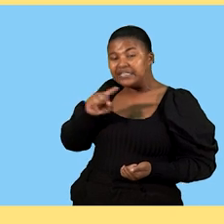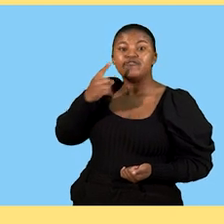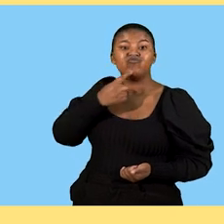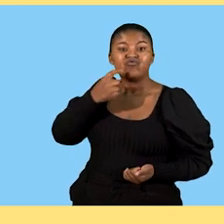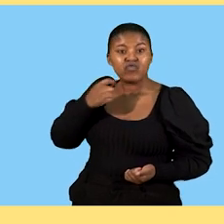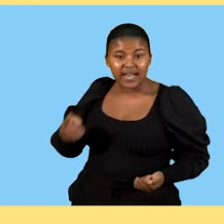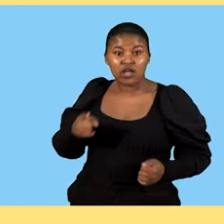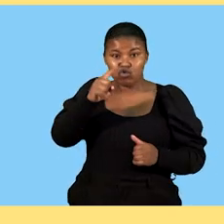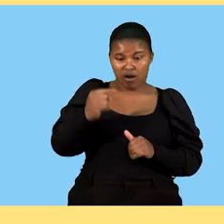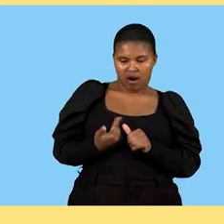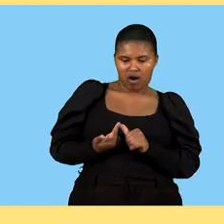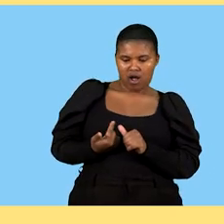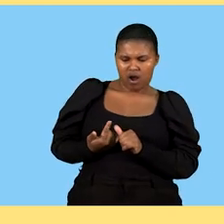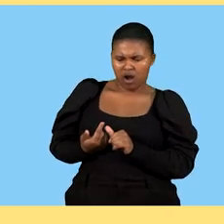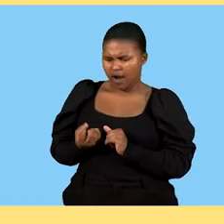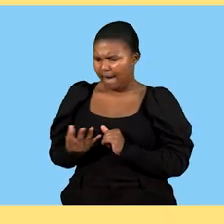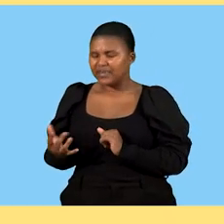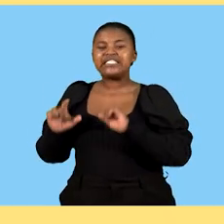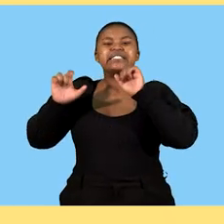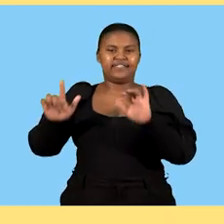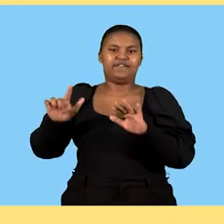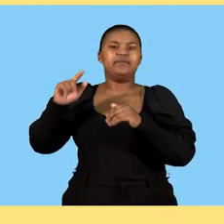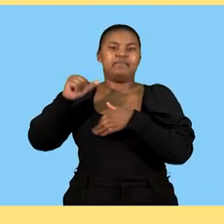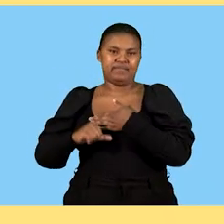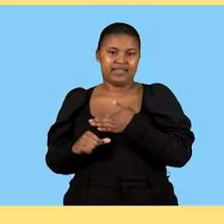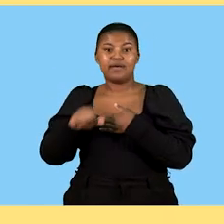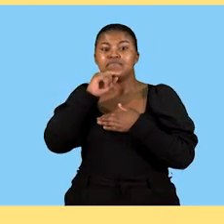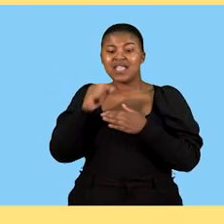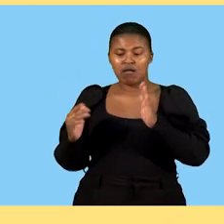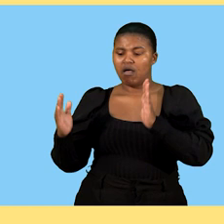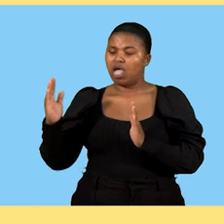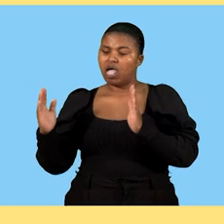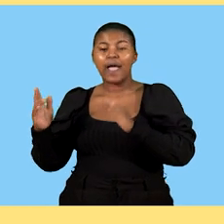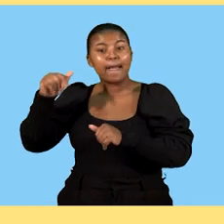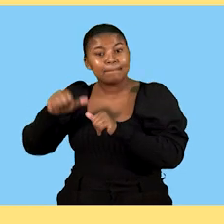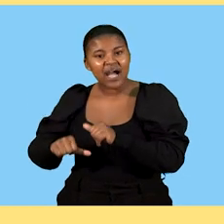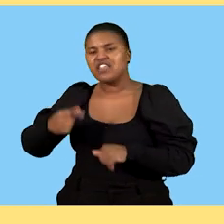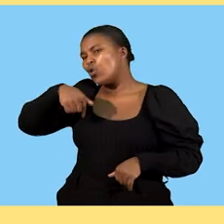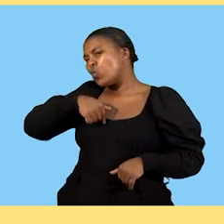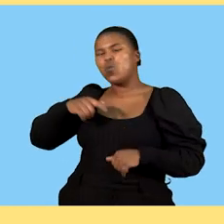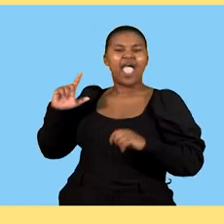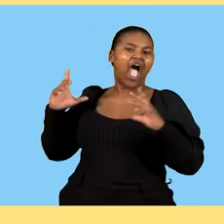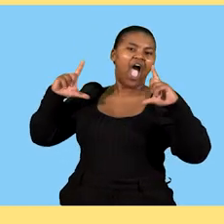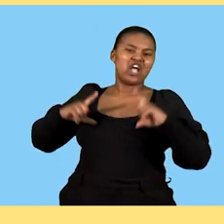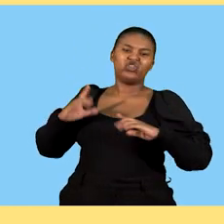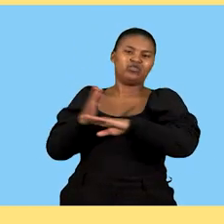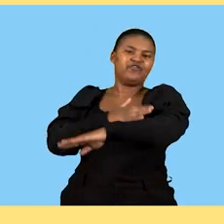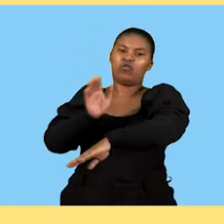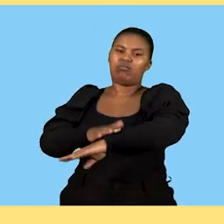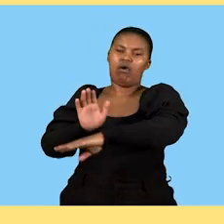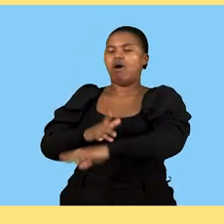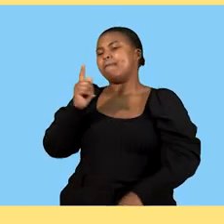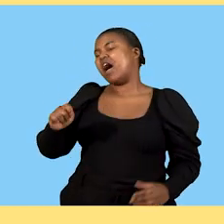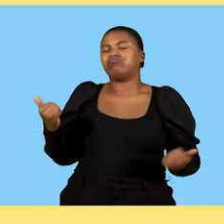1,490. How will I record it in the general journal? You have to remember